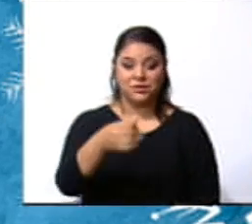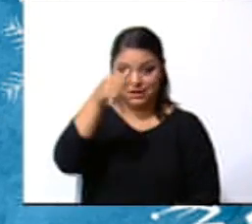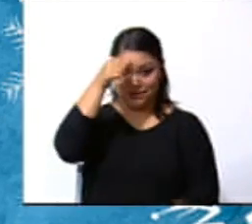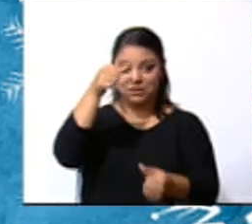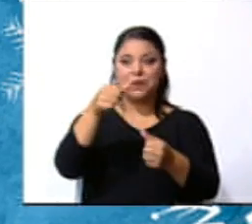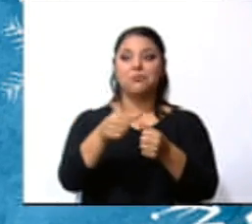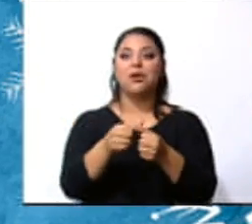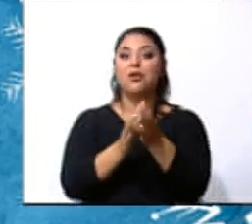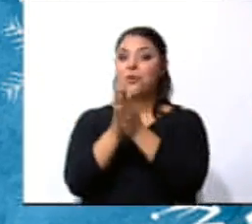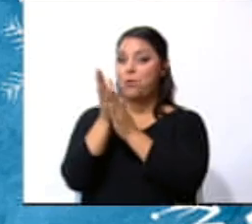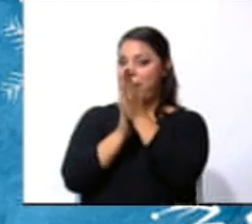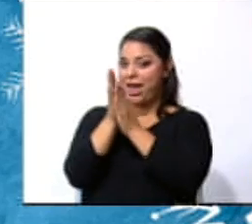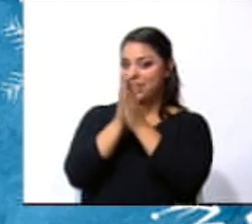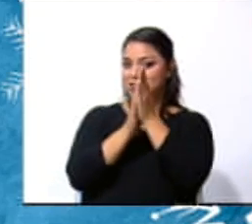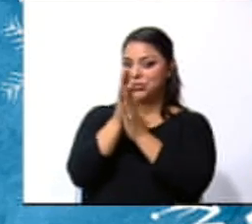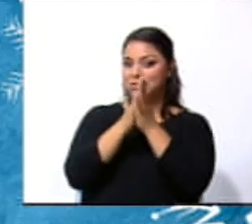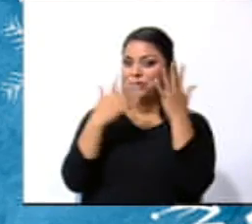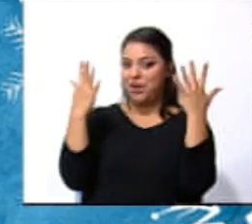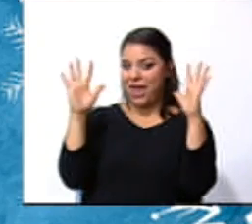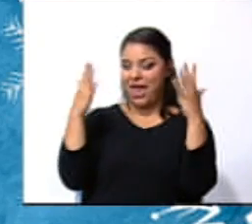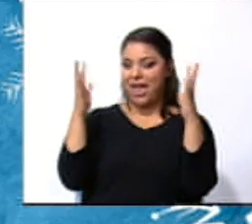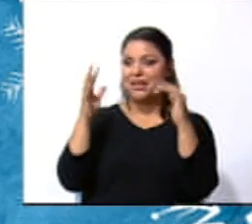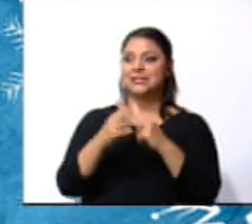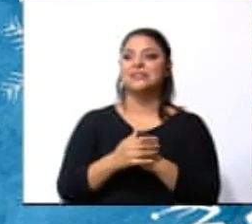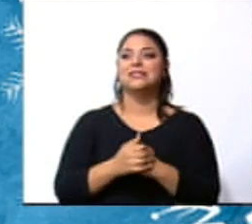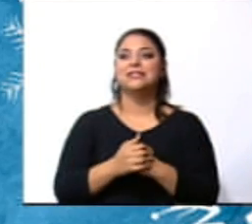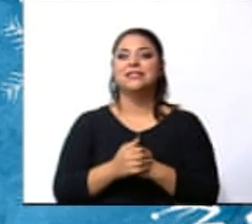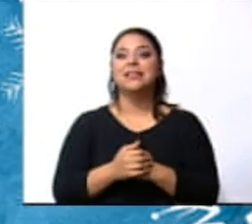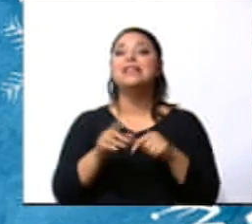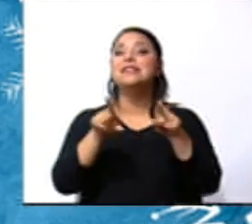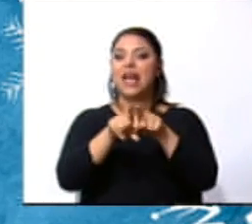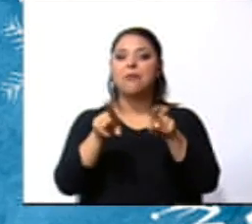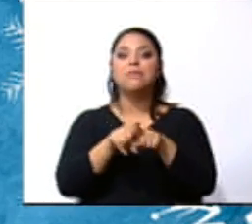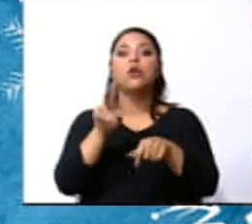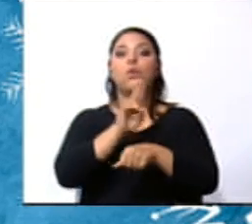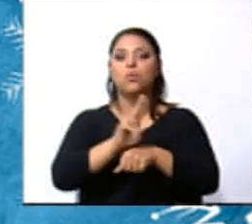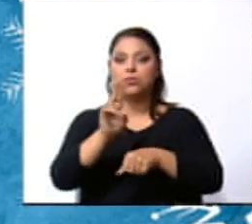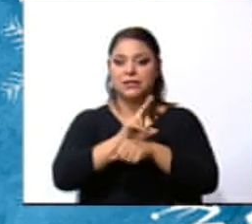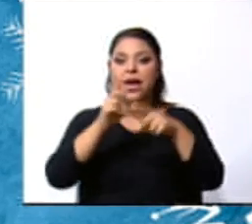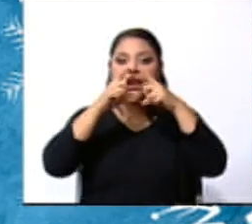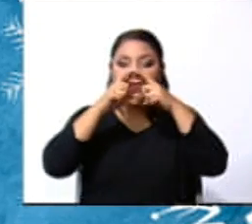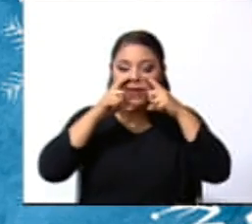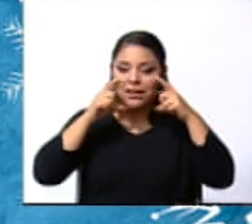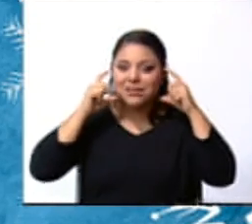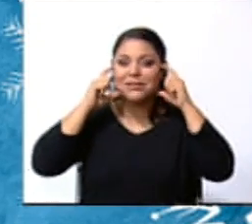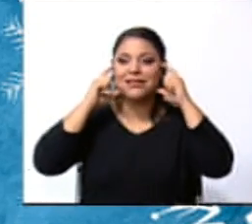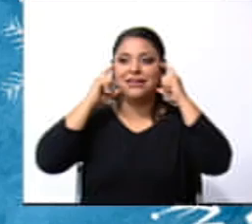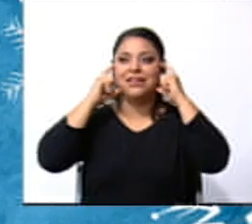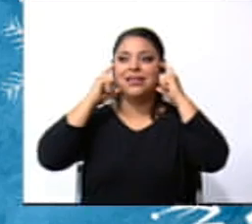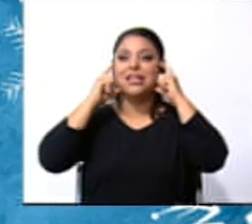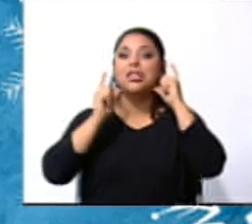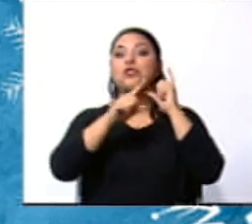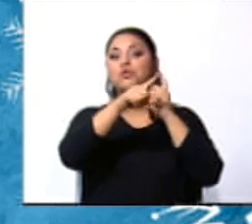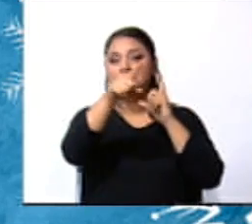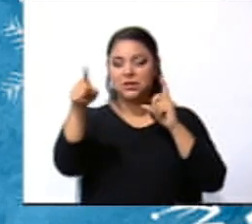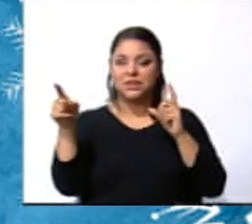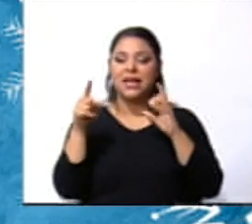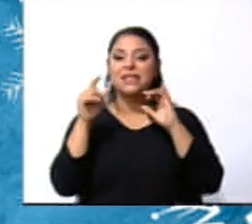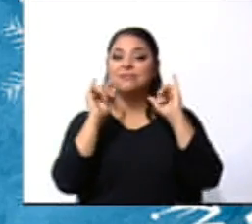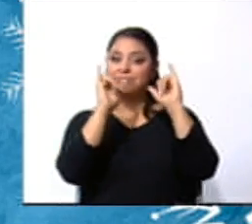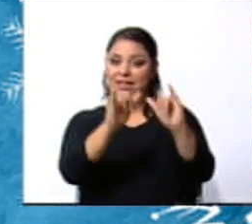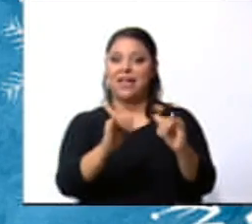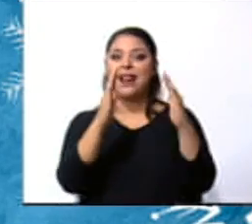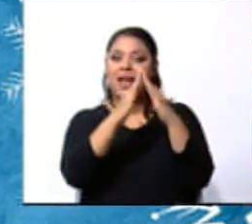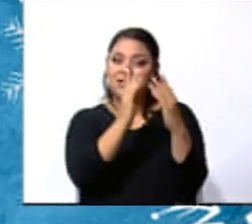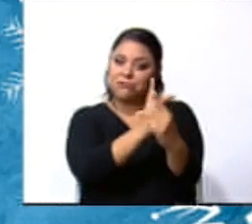to wash your hands, wear a face mask, okay? And help your family, protect